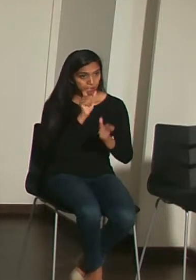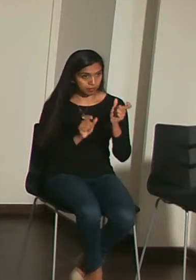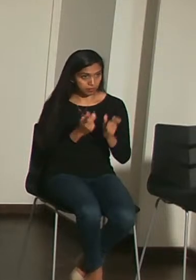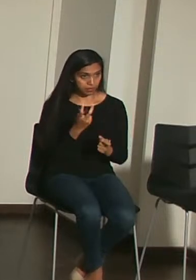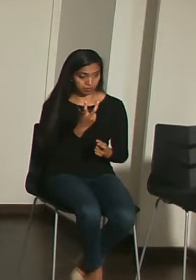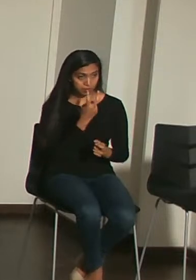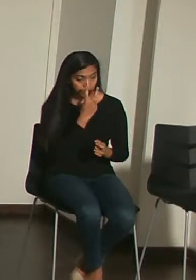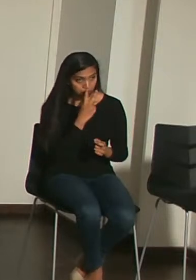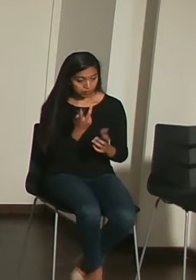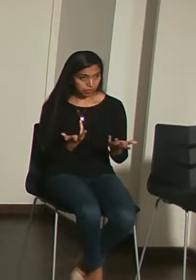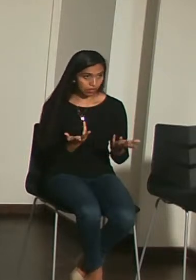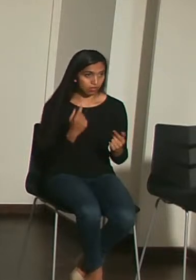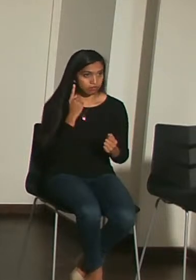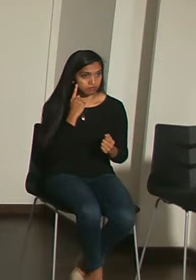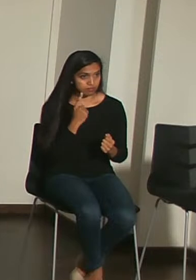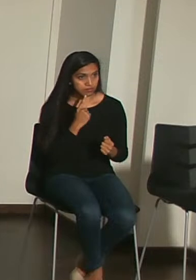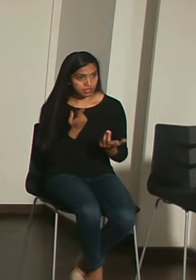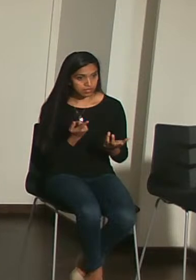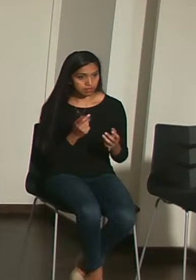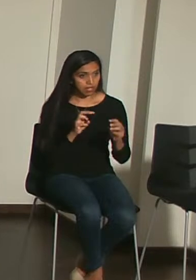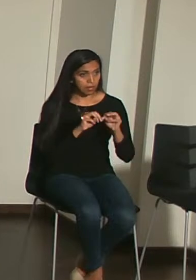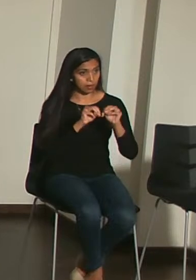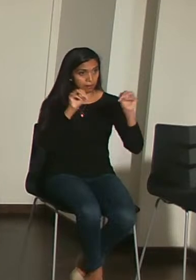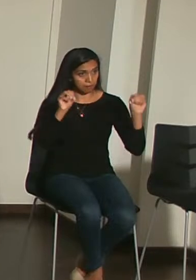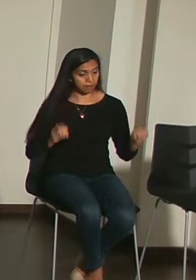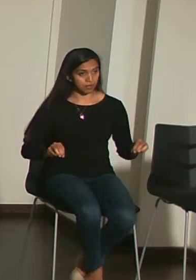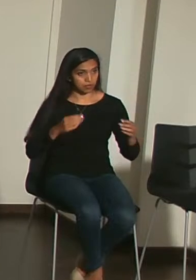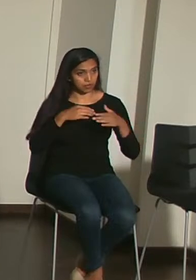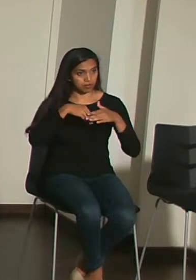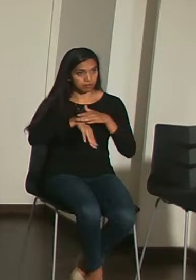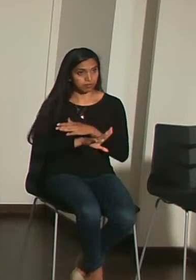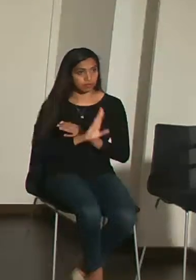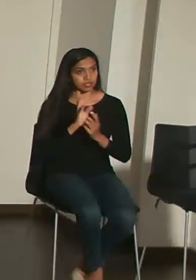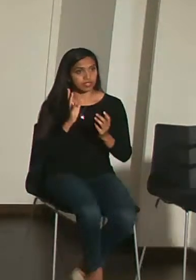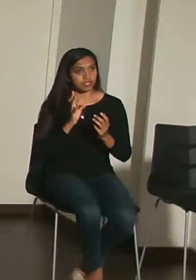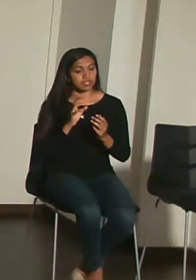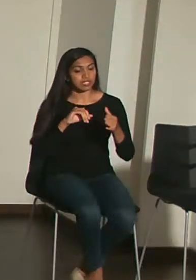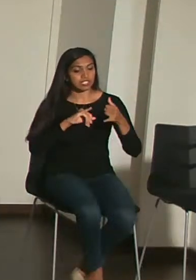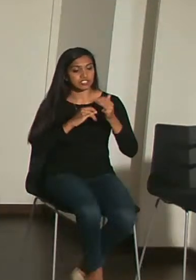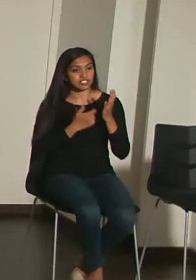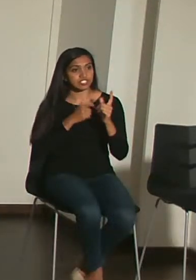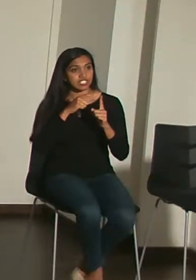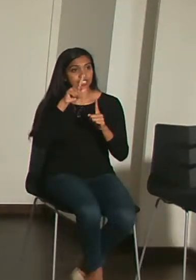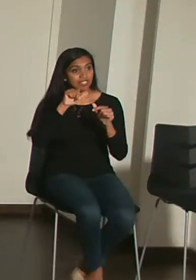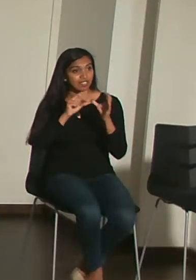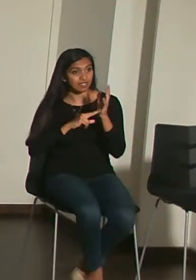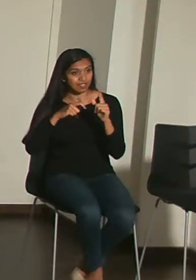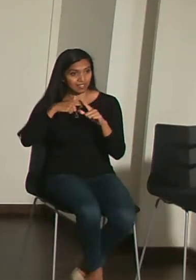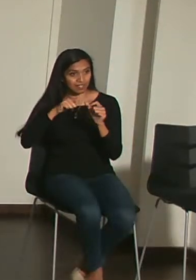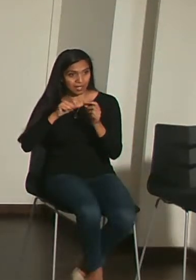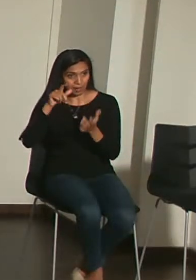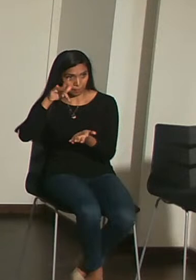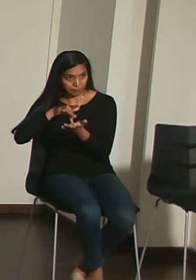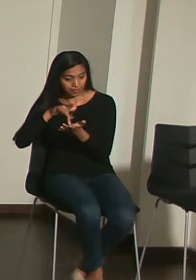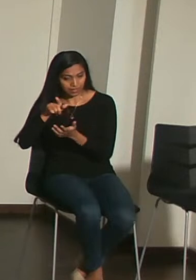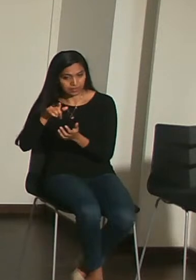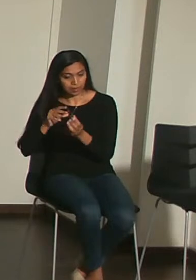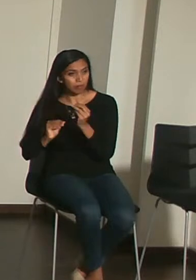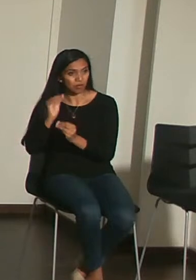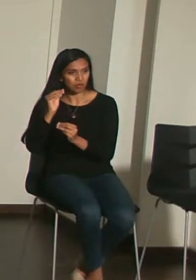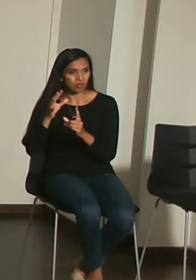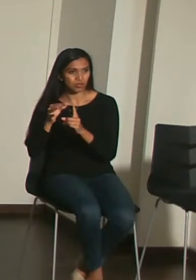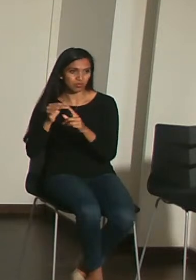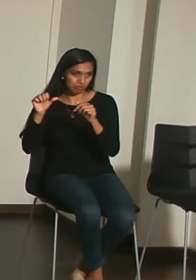impairment, unfortunately, at the Museum of Modern and Contemporary Art Sri Lanka, we've not been able to do much. But in our next